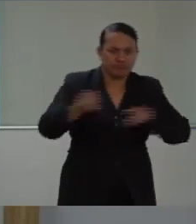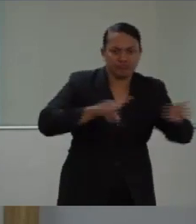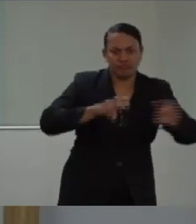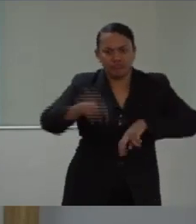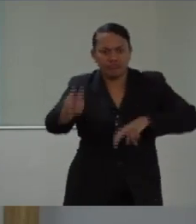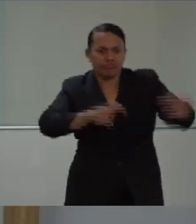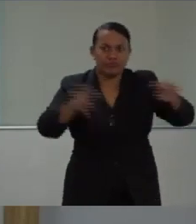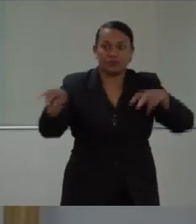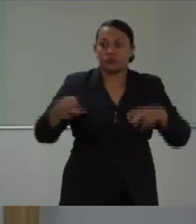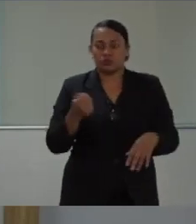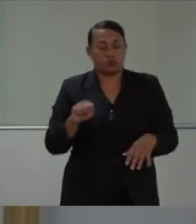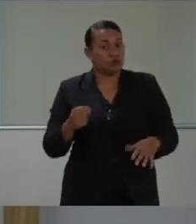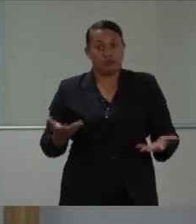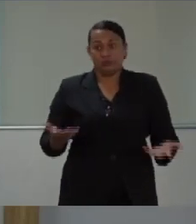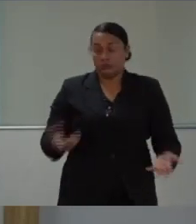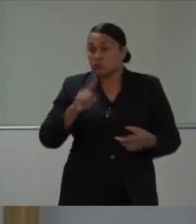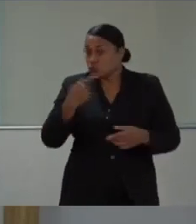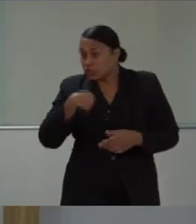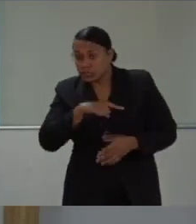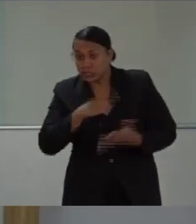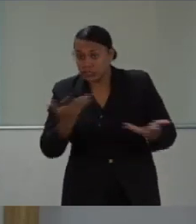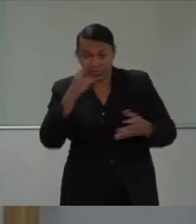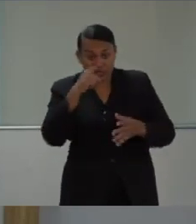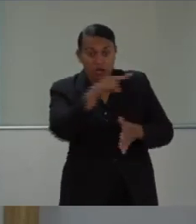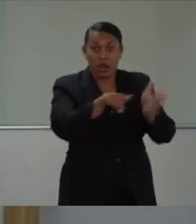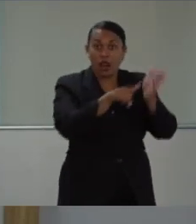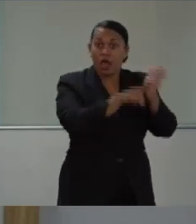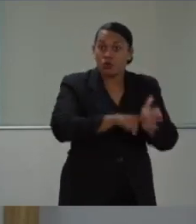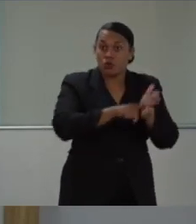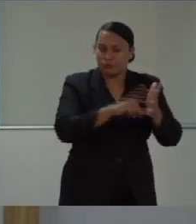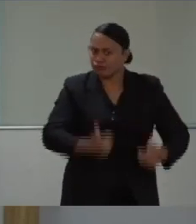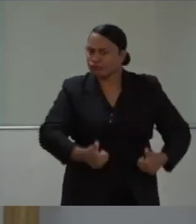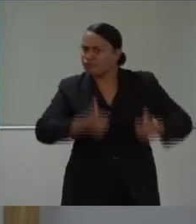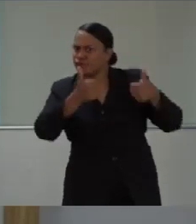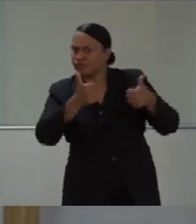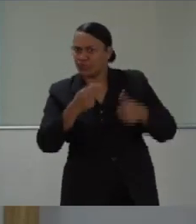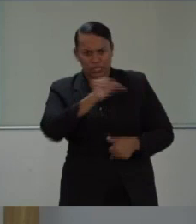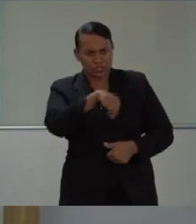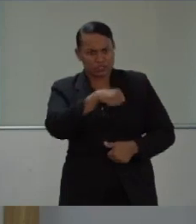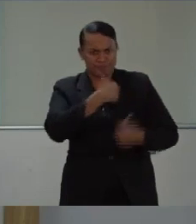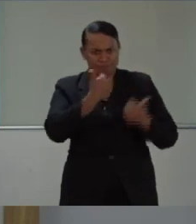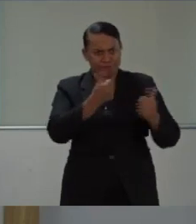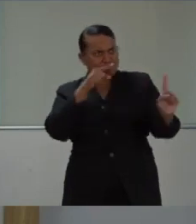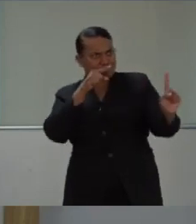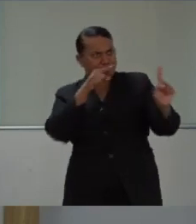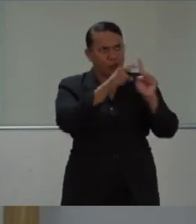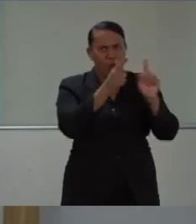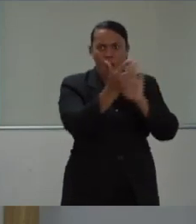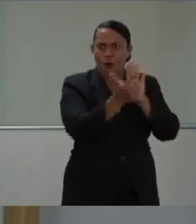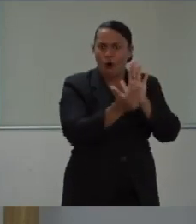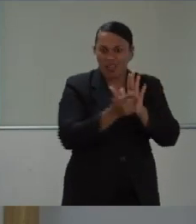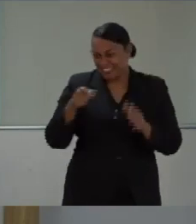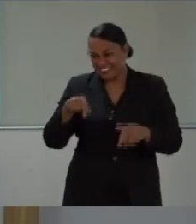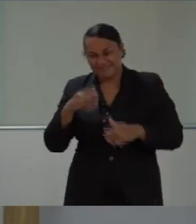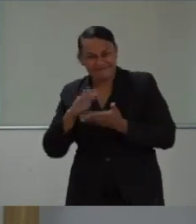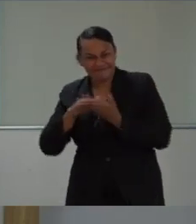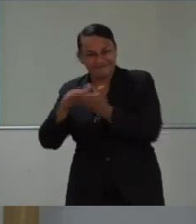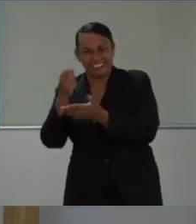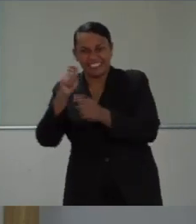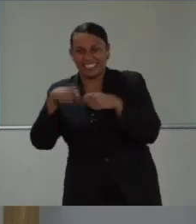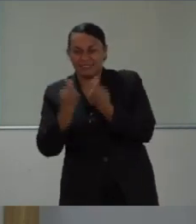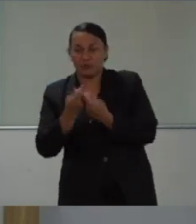our latest fever screening effort so effective, and it is those same people who will depend on to continue to